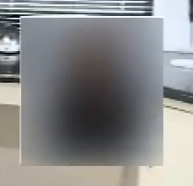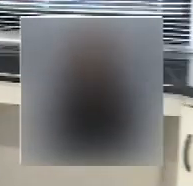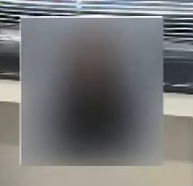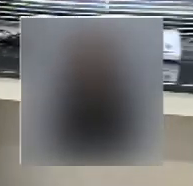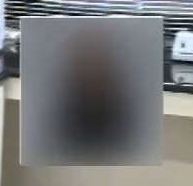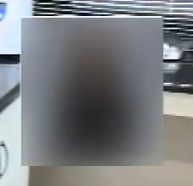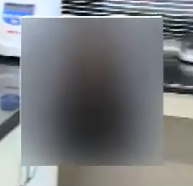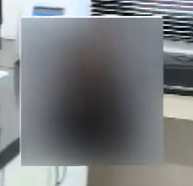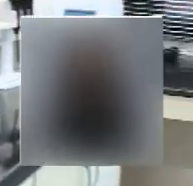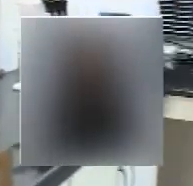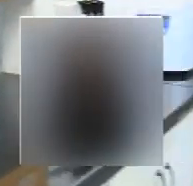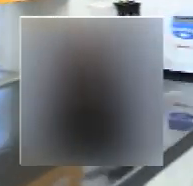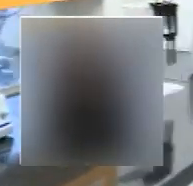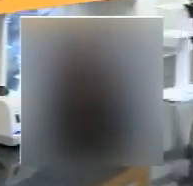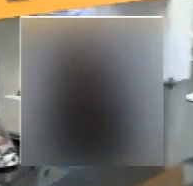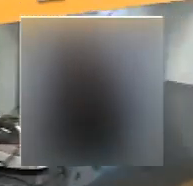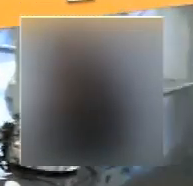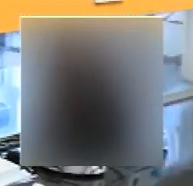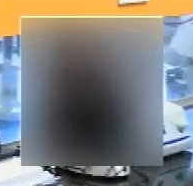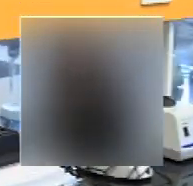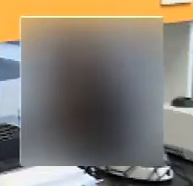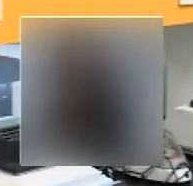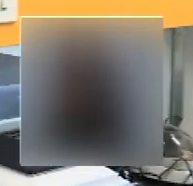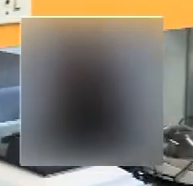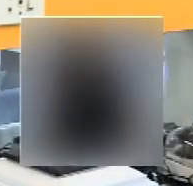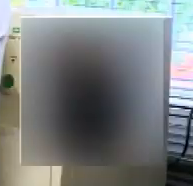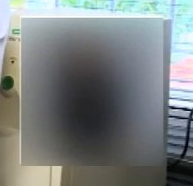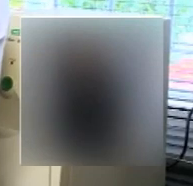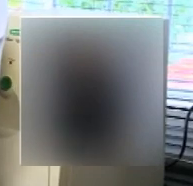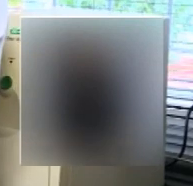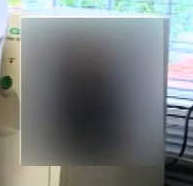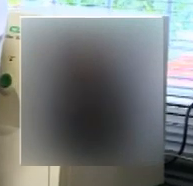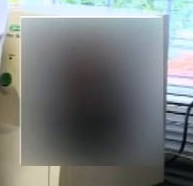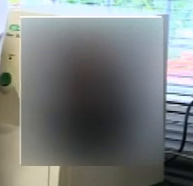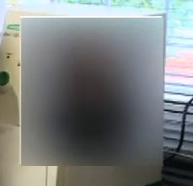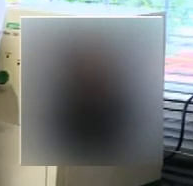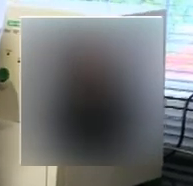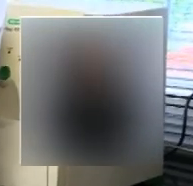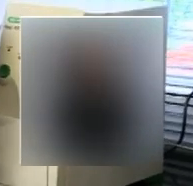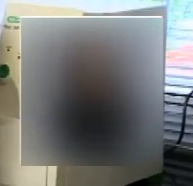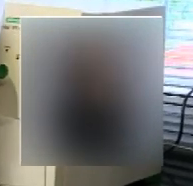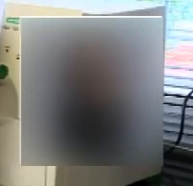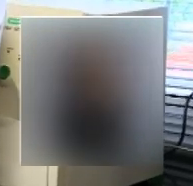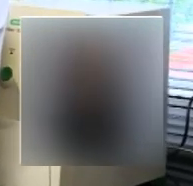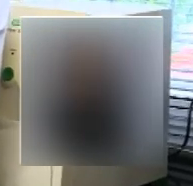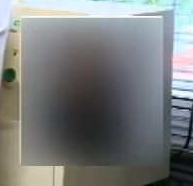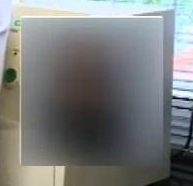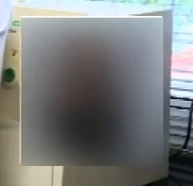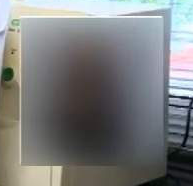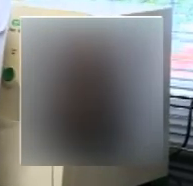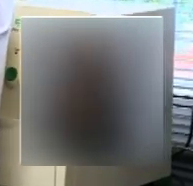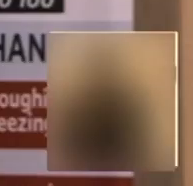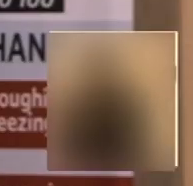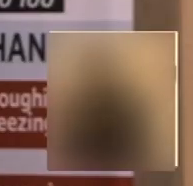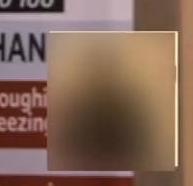Kandetu said the ministry has so far tested 454 samples, and this is expected to increase in the coming